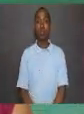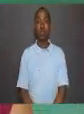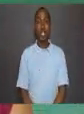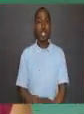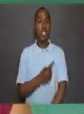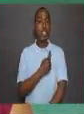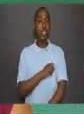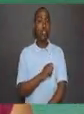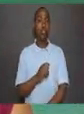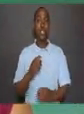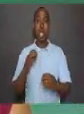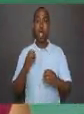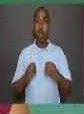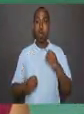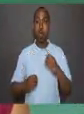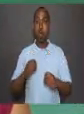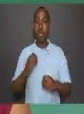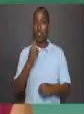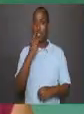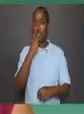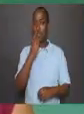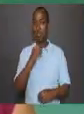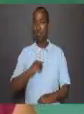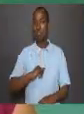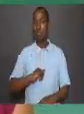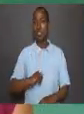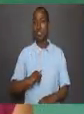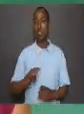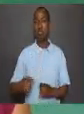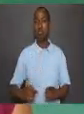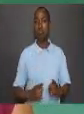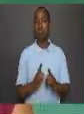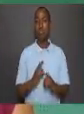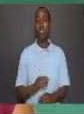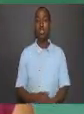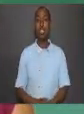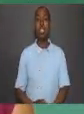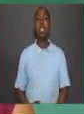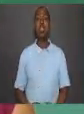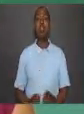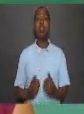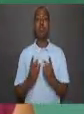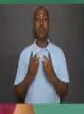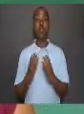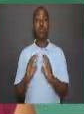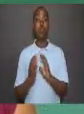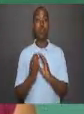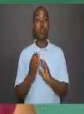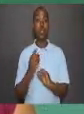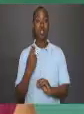Tissues and organs adapt in similar ways to ensure diffusion